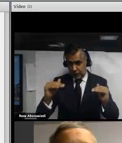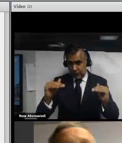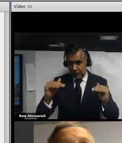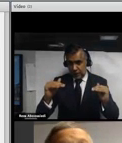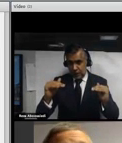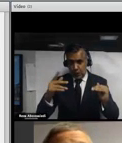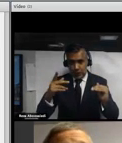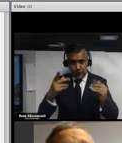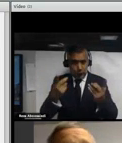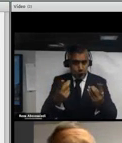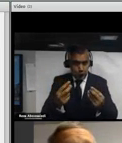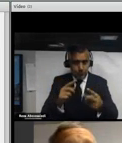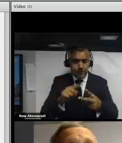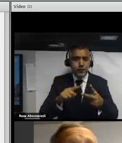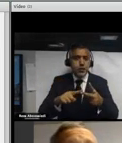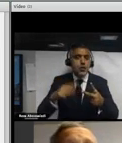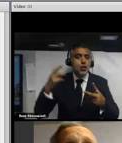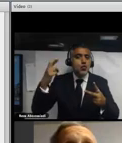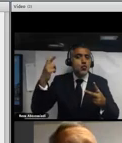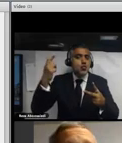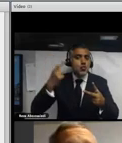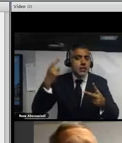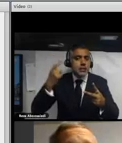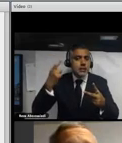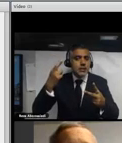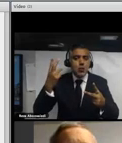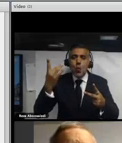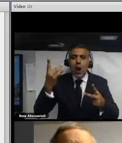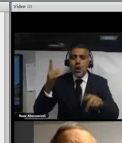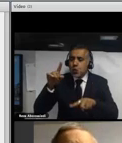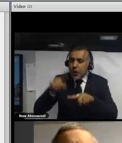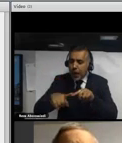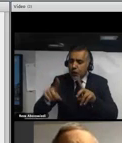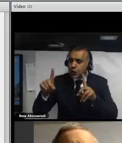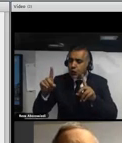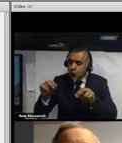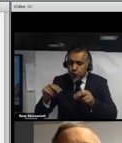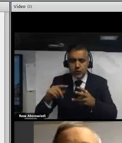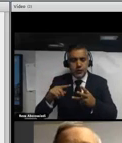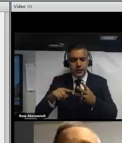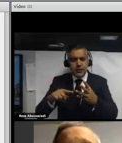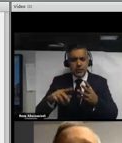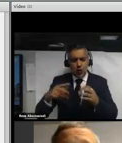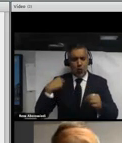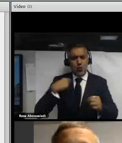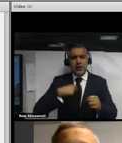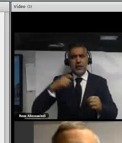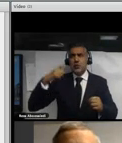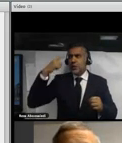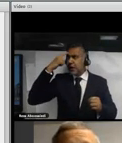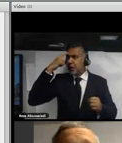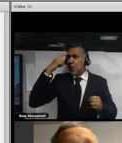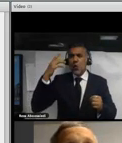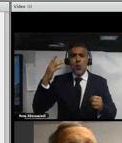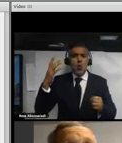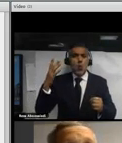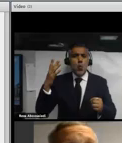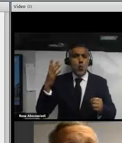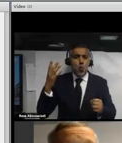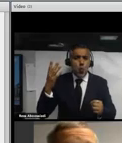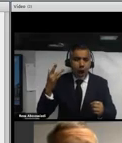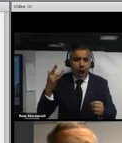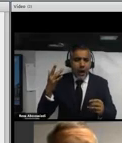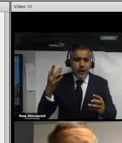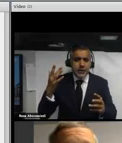do, the reasons why somebody can't do something. And we have to think in our minds, why does it matter the reason why a person